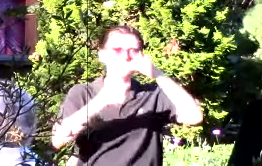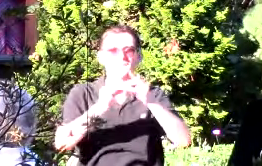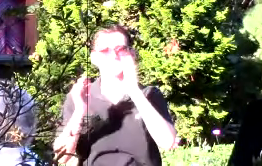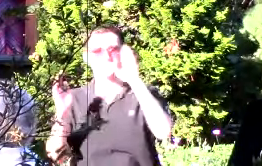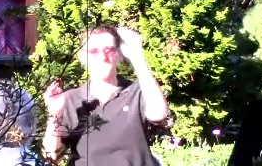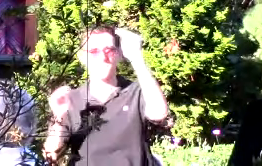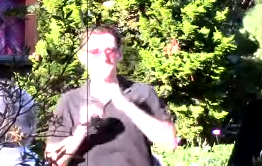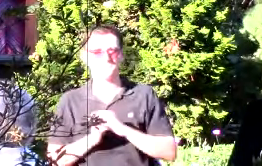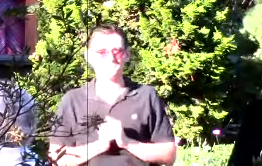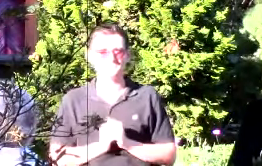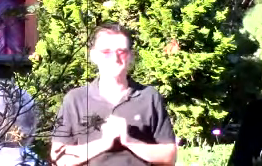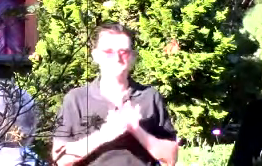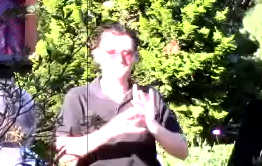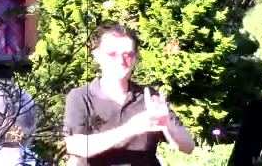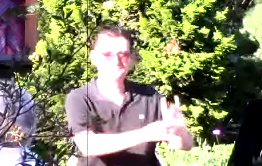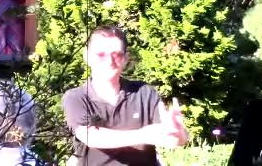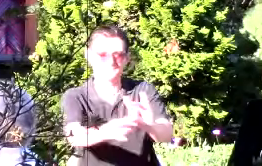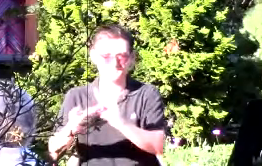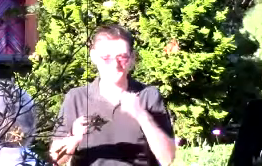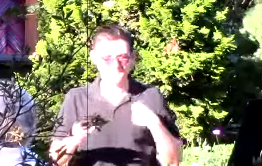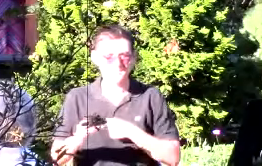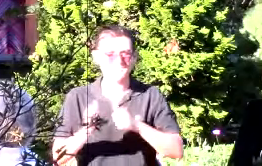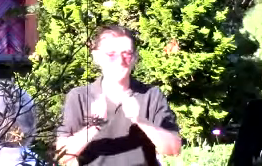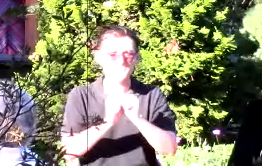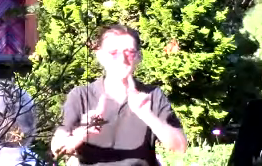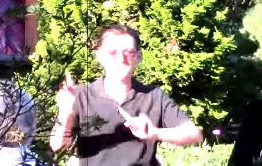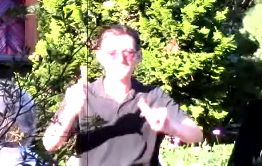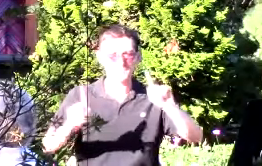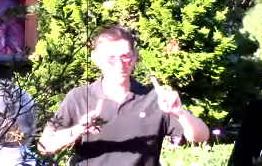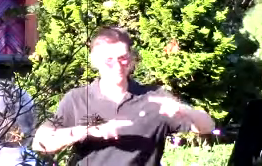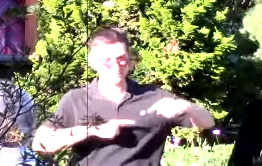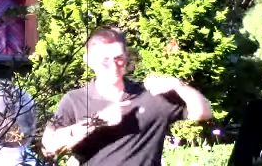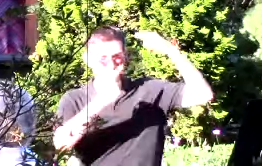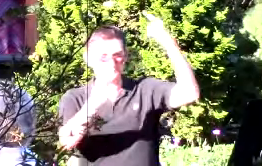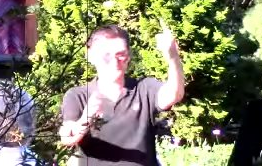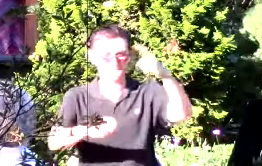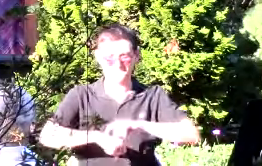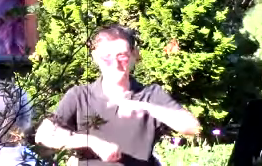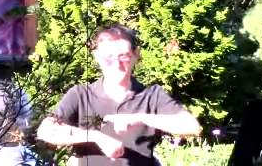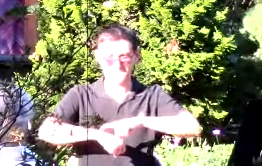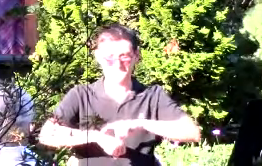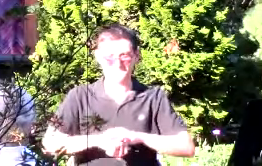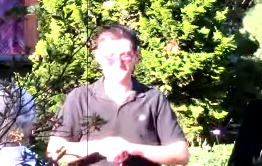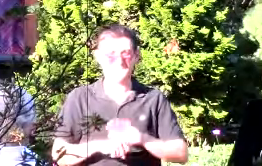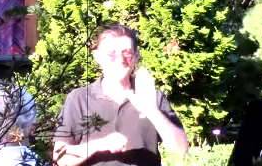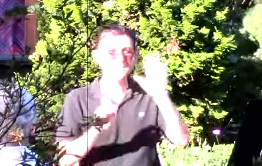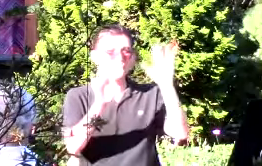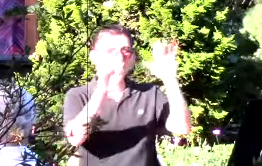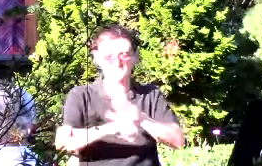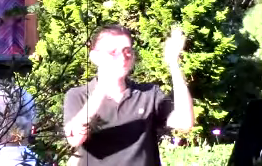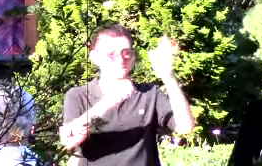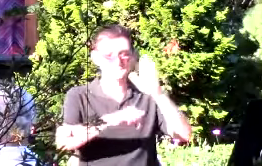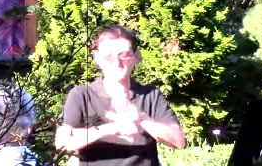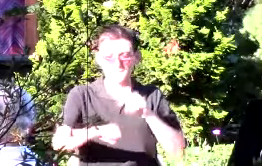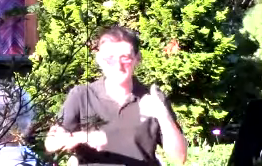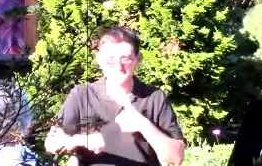sacred bonds that link us to our people over space and over time. Their radiance summons us to fulfill our people's mission,